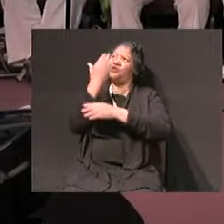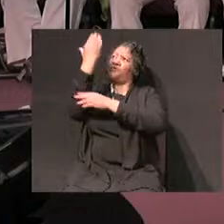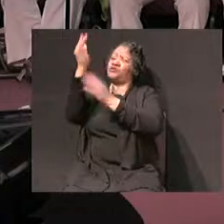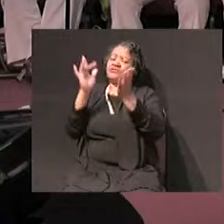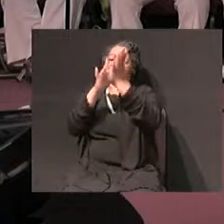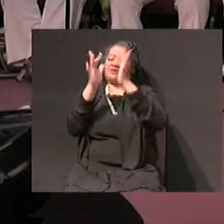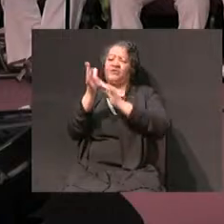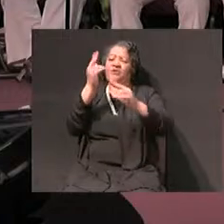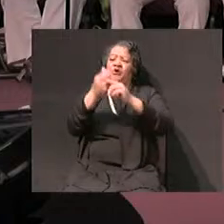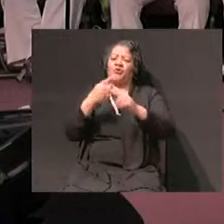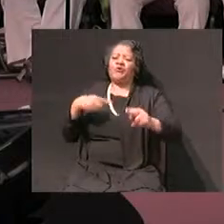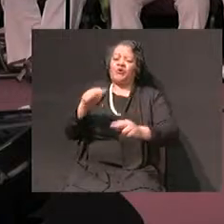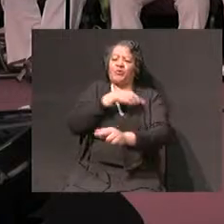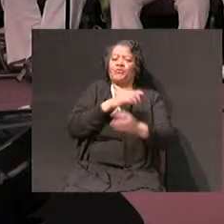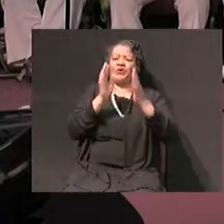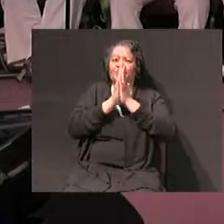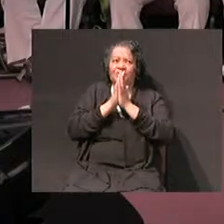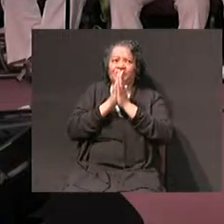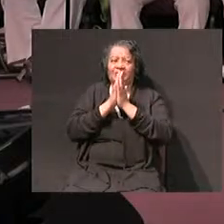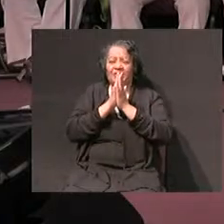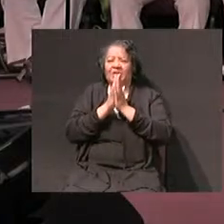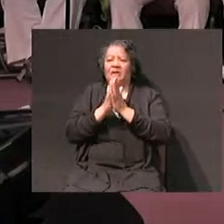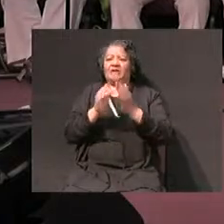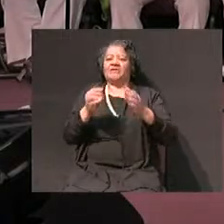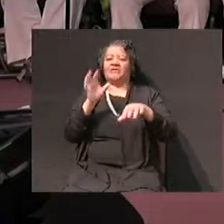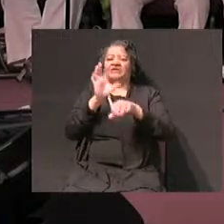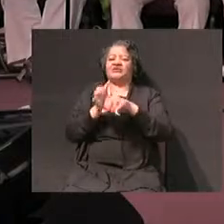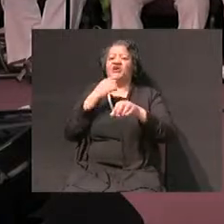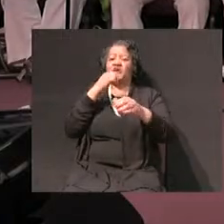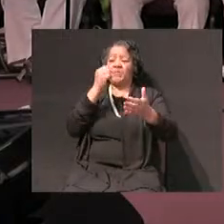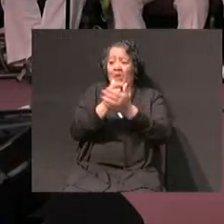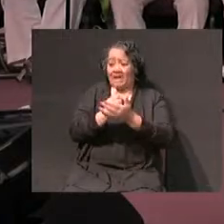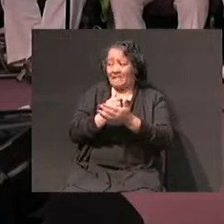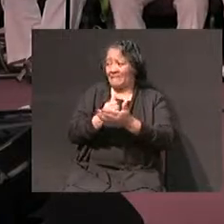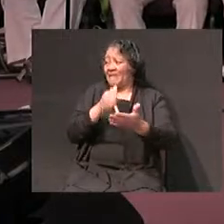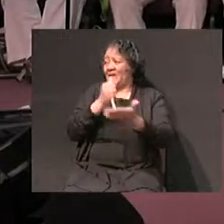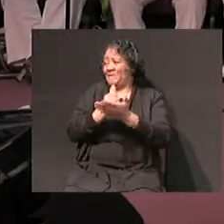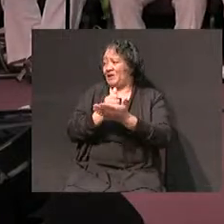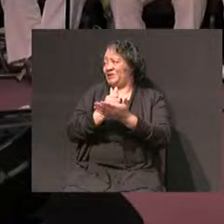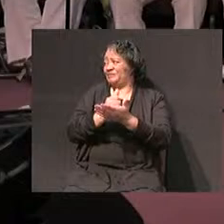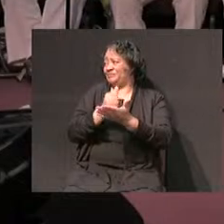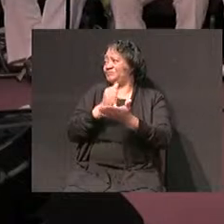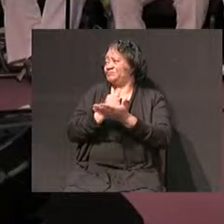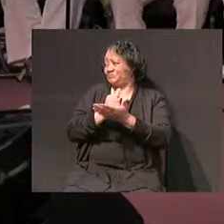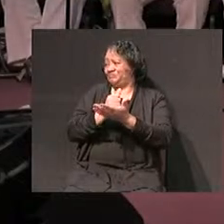In Jesus' name we pray. Can we say together, church, amen and amen and amen.